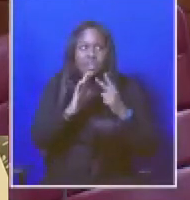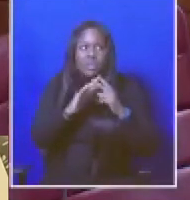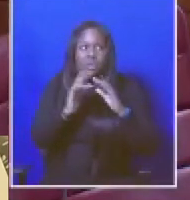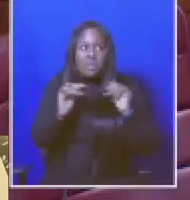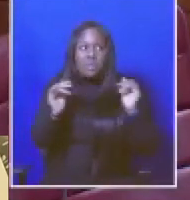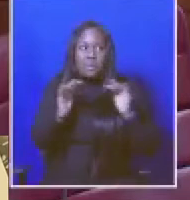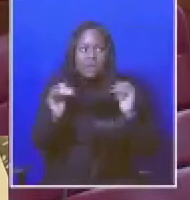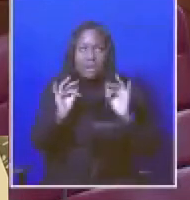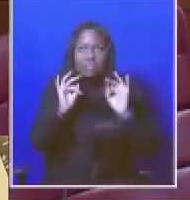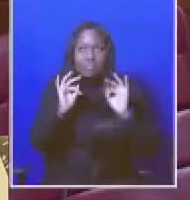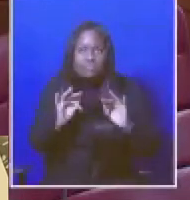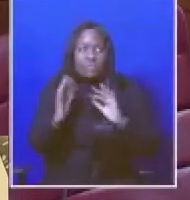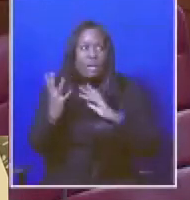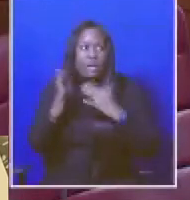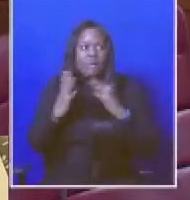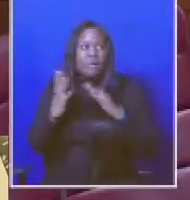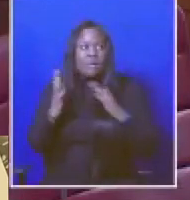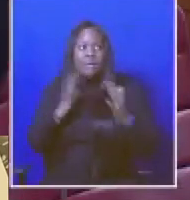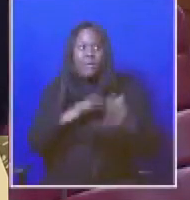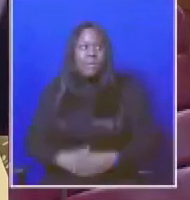reasons why not? Thank you, sir.